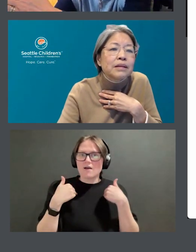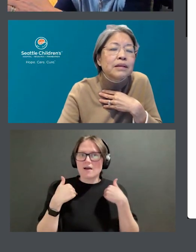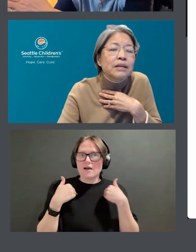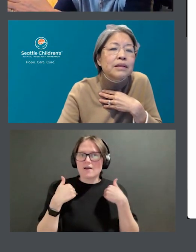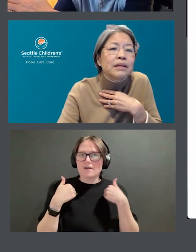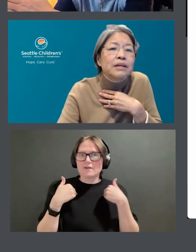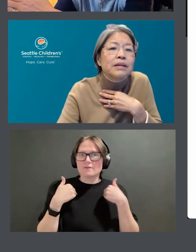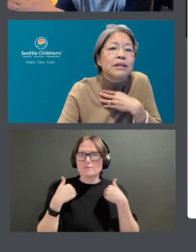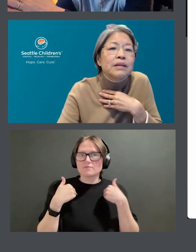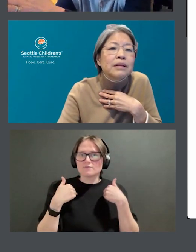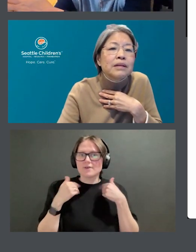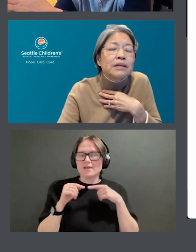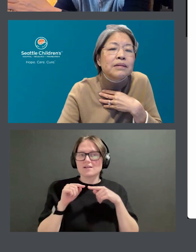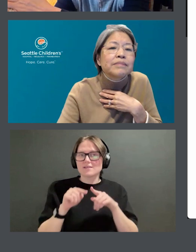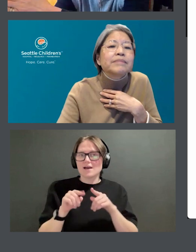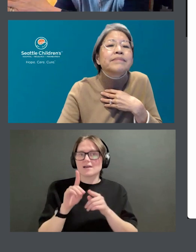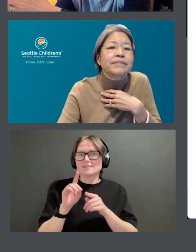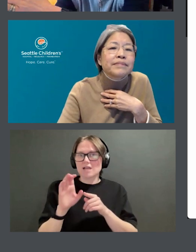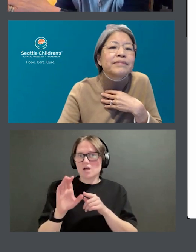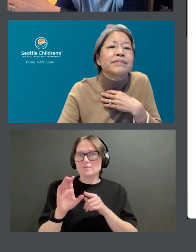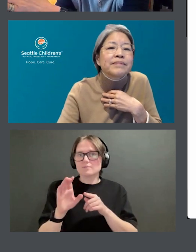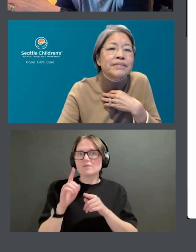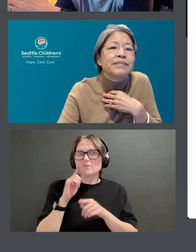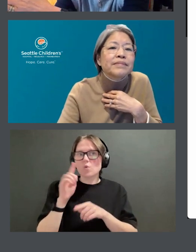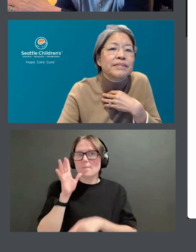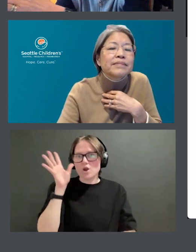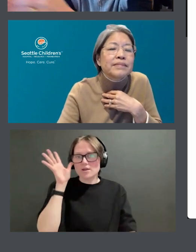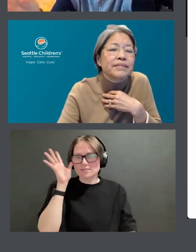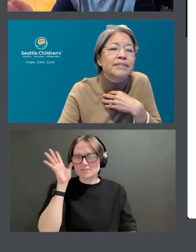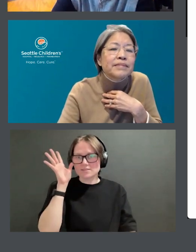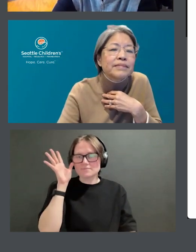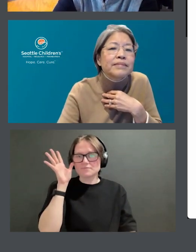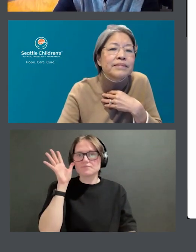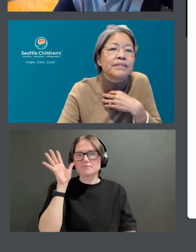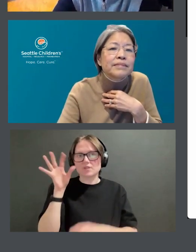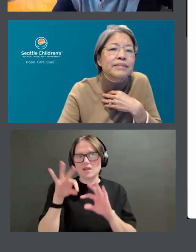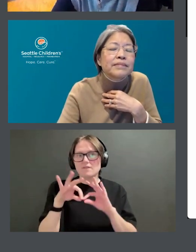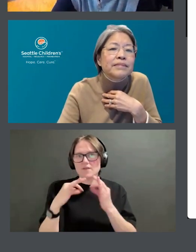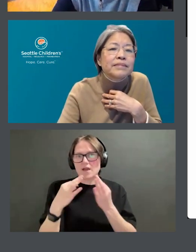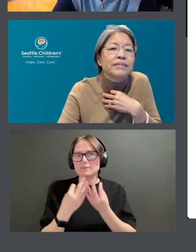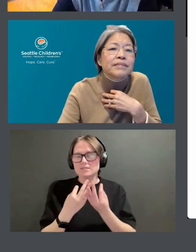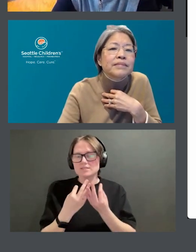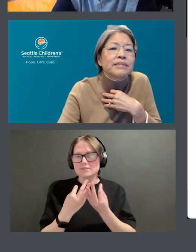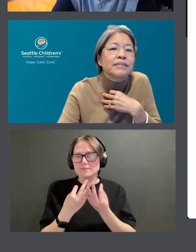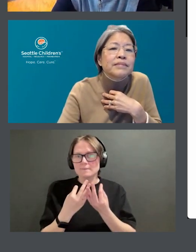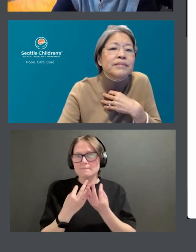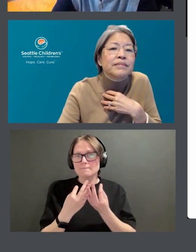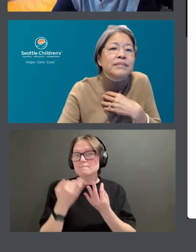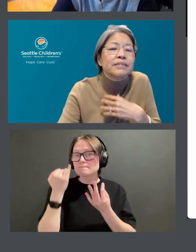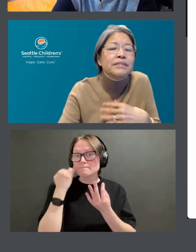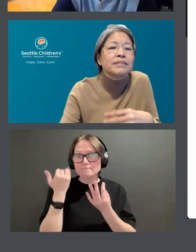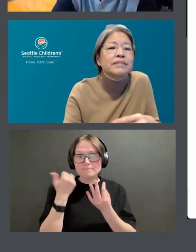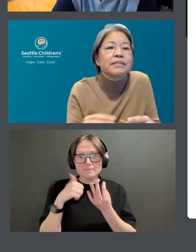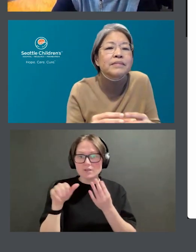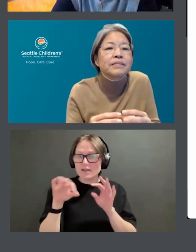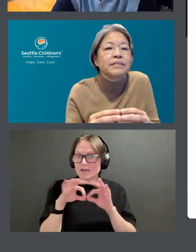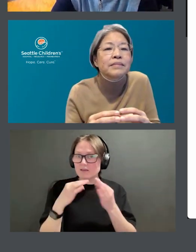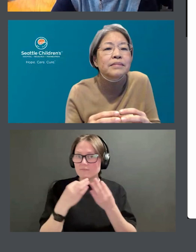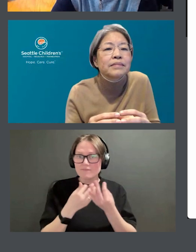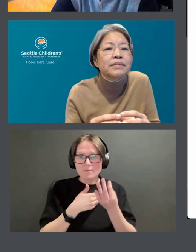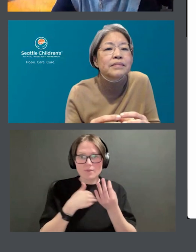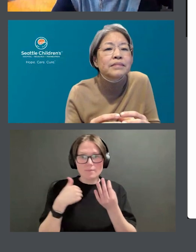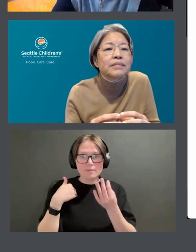out of that conference for parents and families. So if any family member wants to